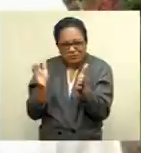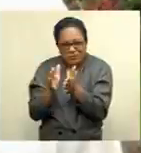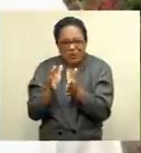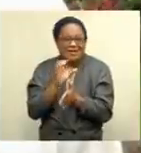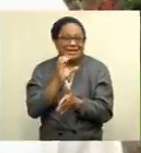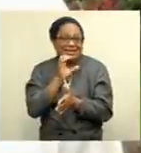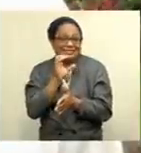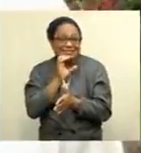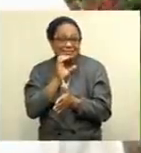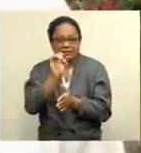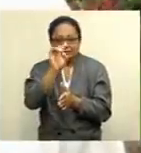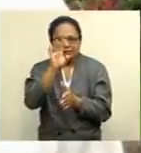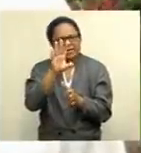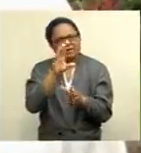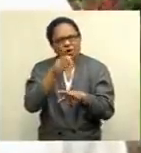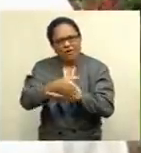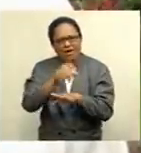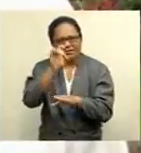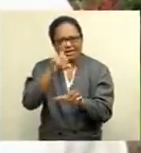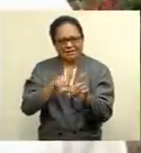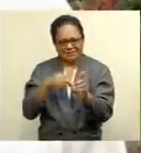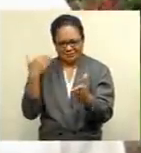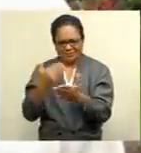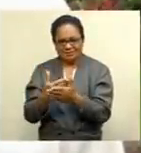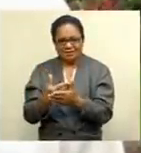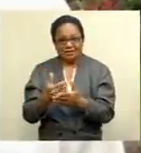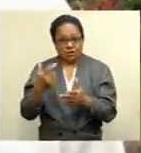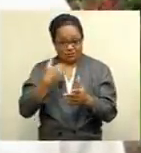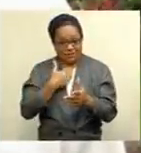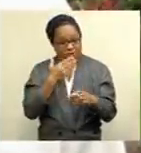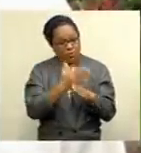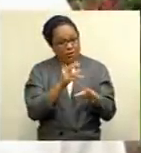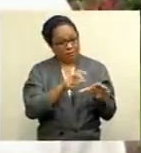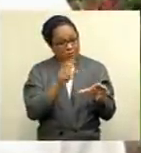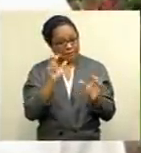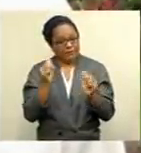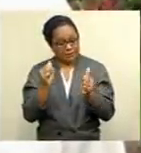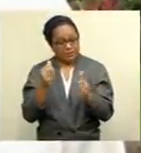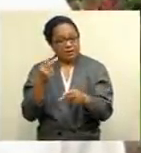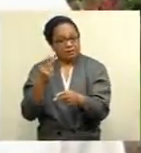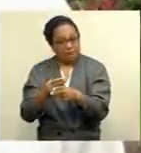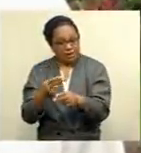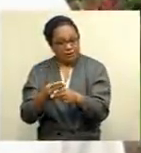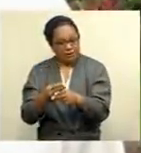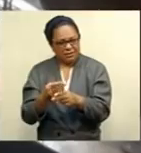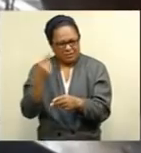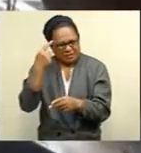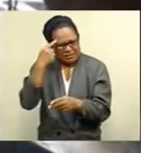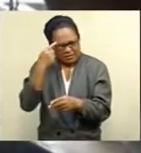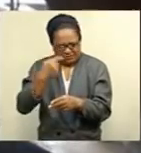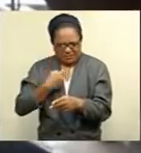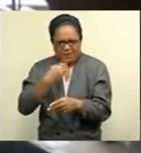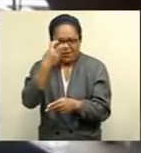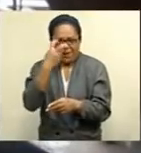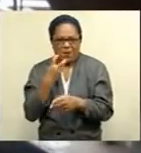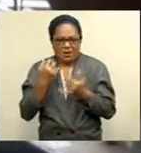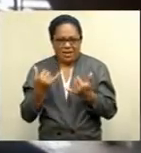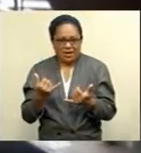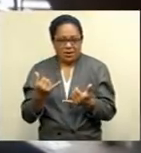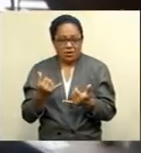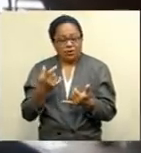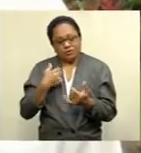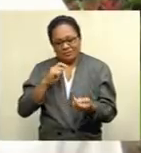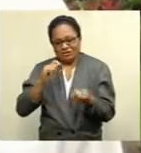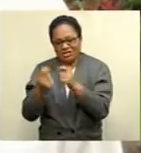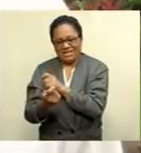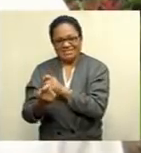now. After retirement, I did some farming and then realized that I am getting old. So I opted for a canteen